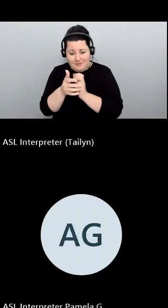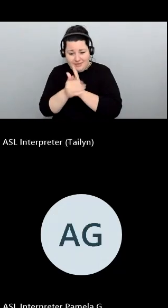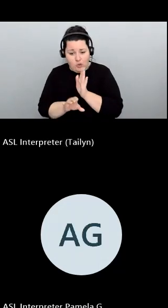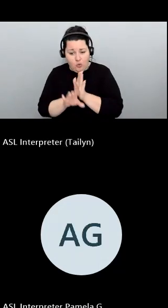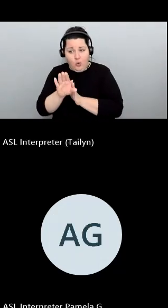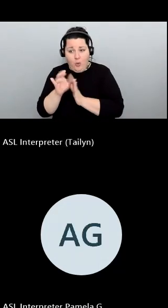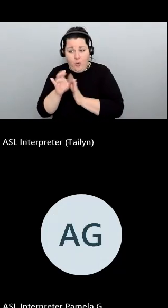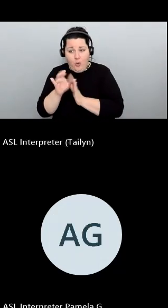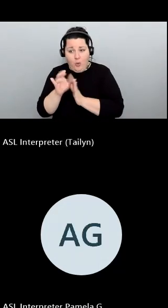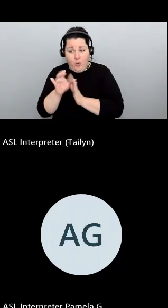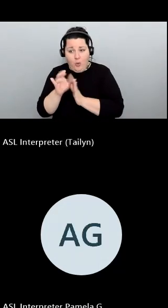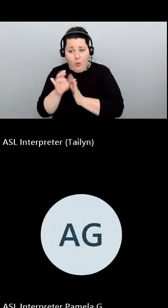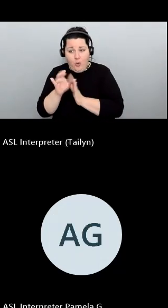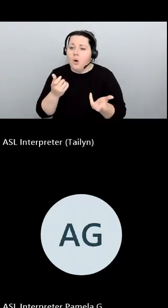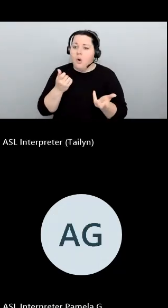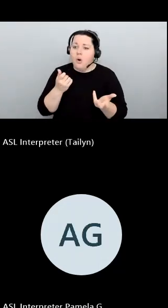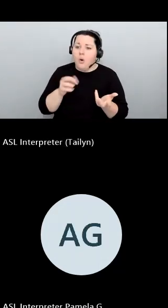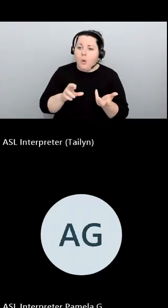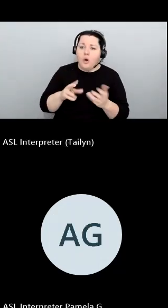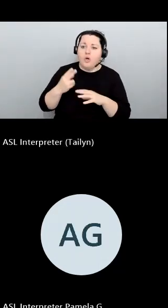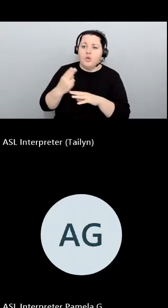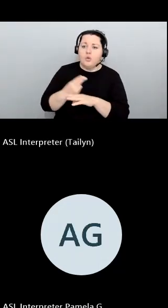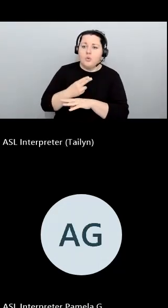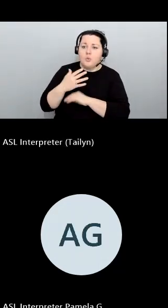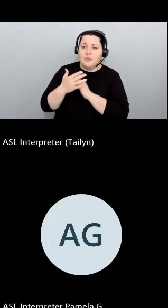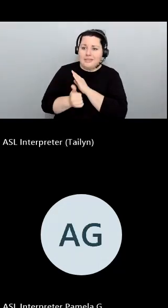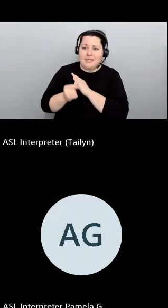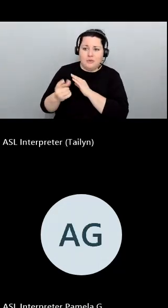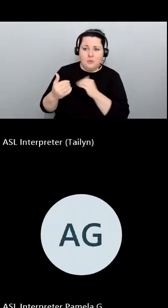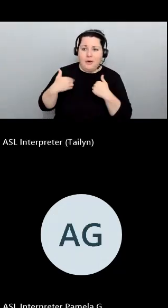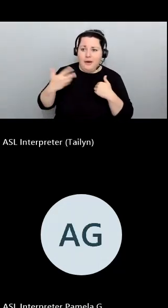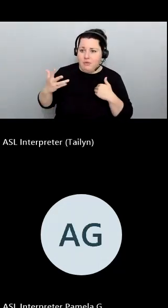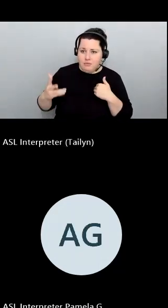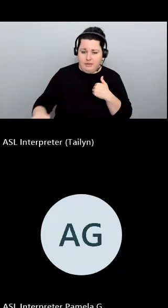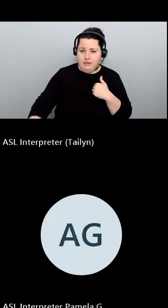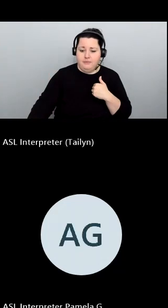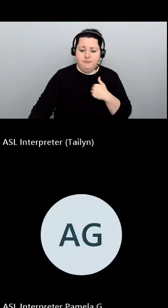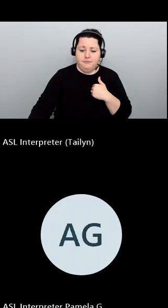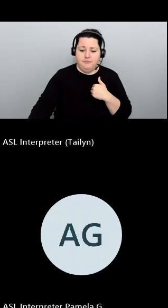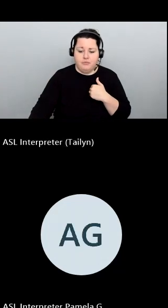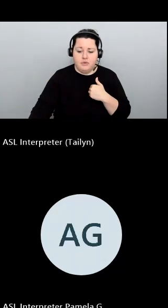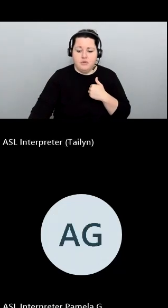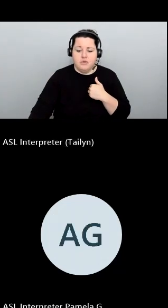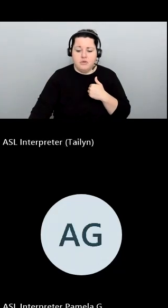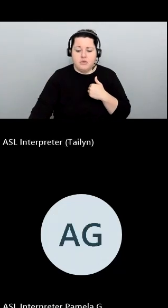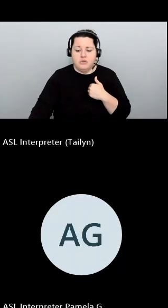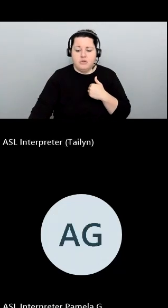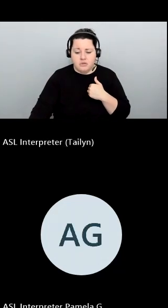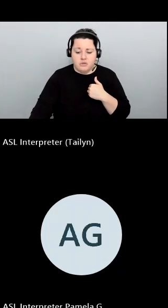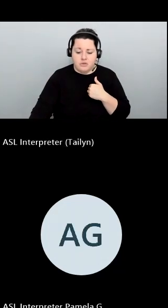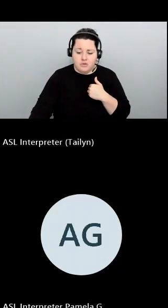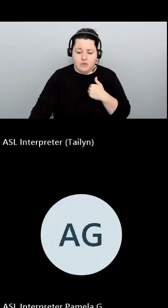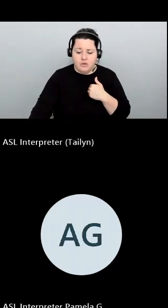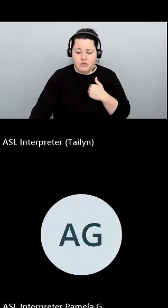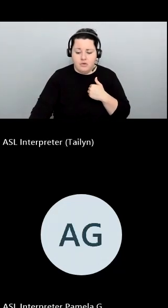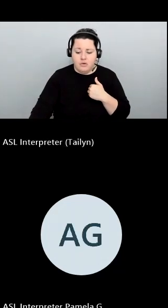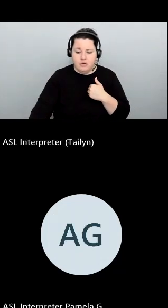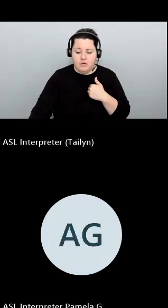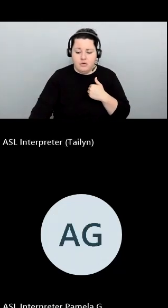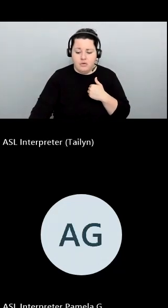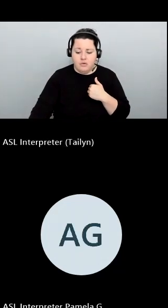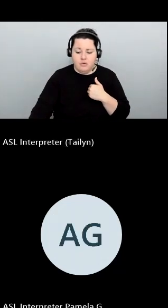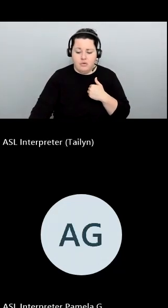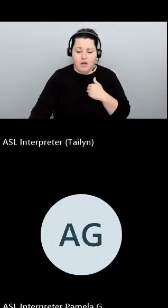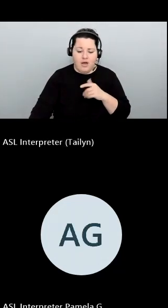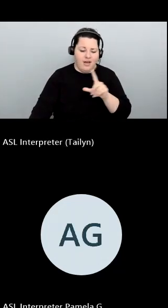like to, or it's utilizing a skill that you already have. So these are, on the left side here, we have